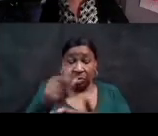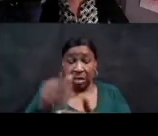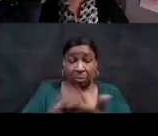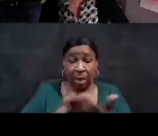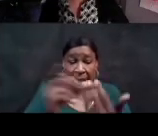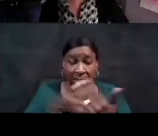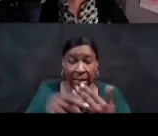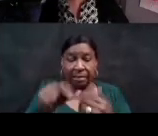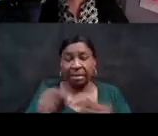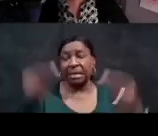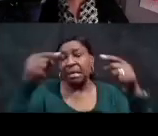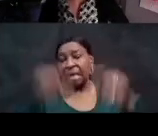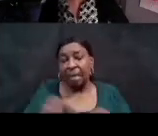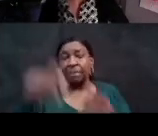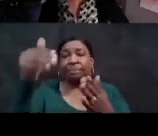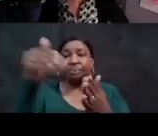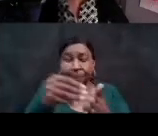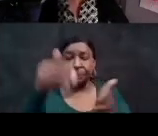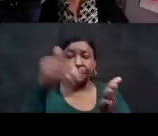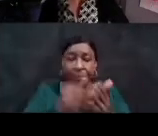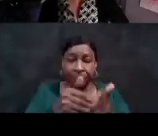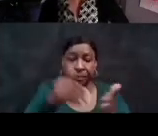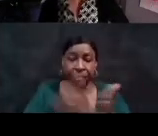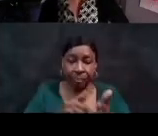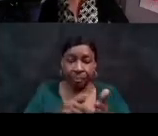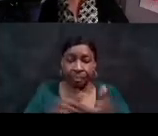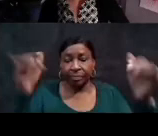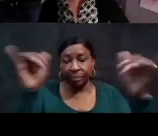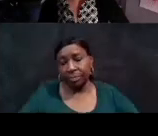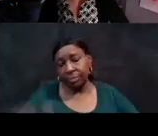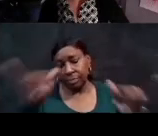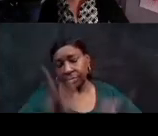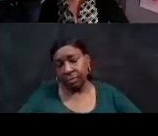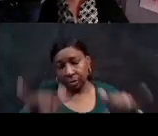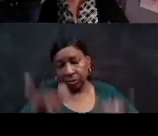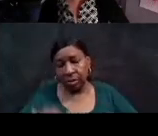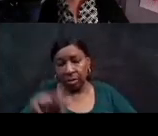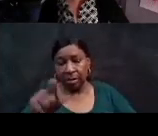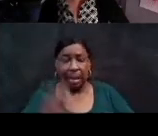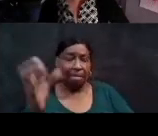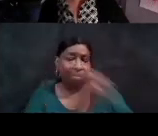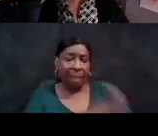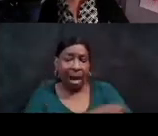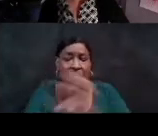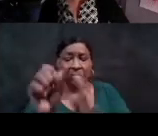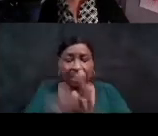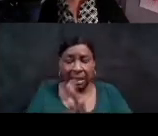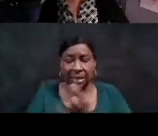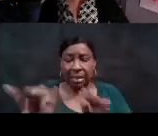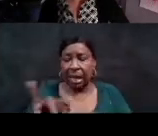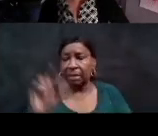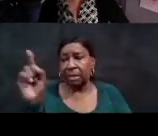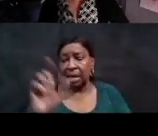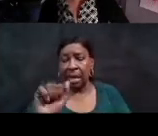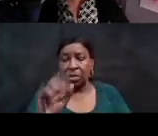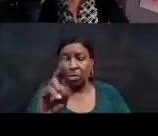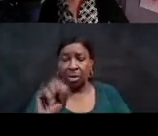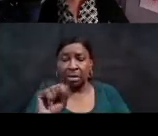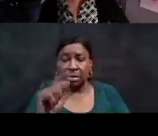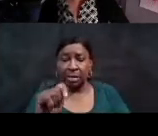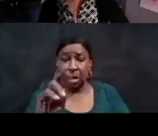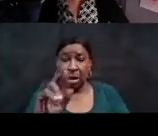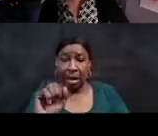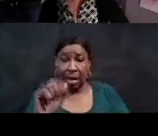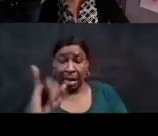this pattern wherein powerful states such as Australia or the United States